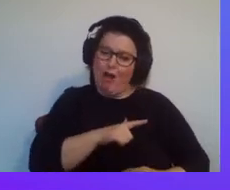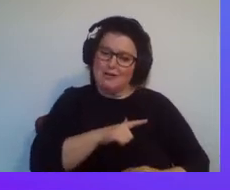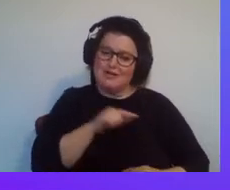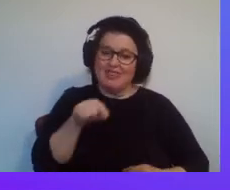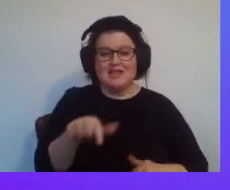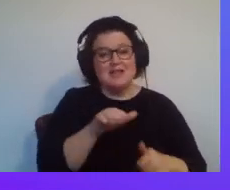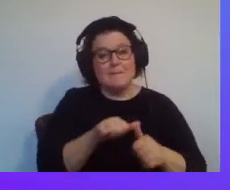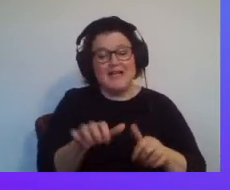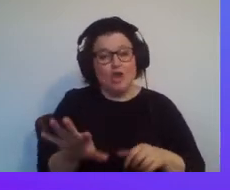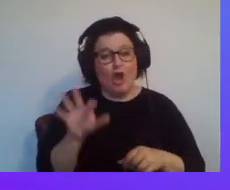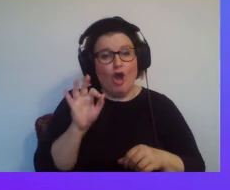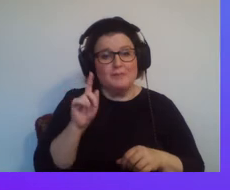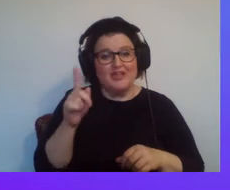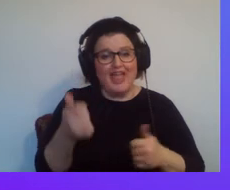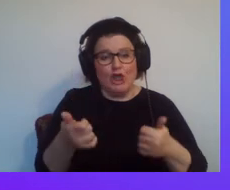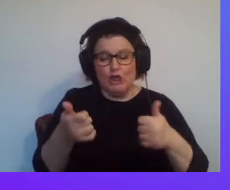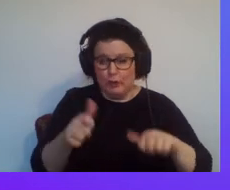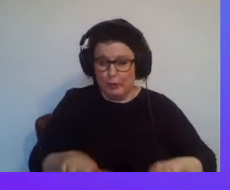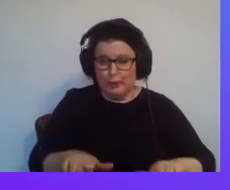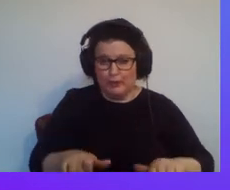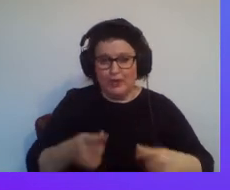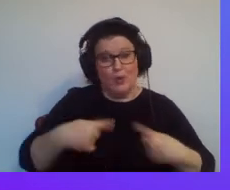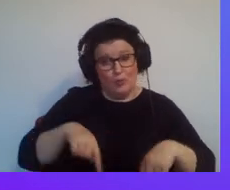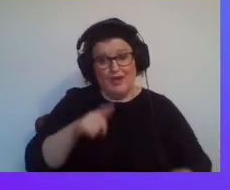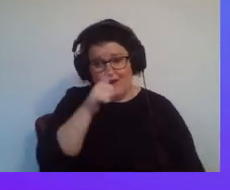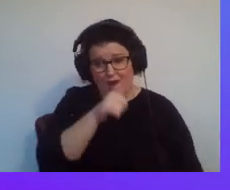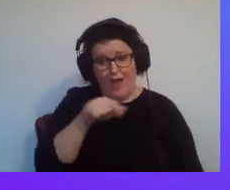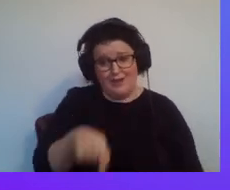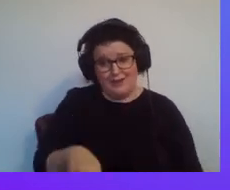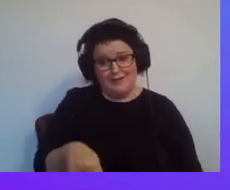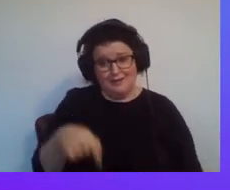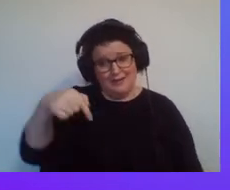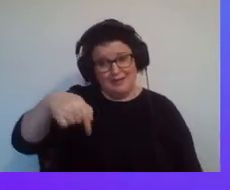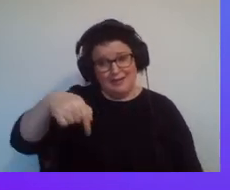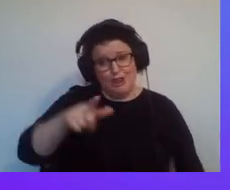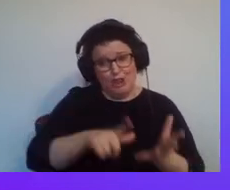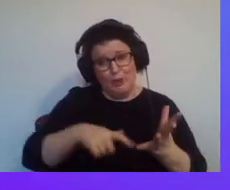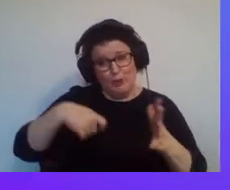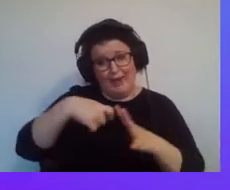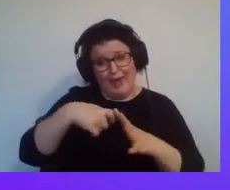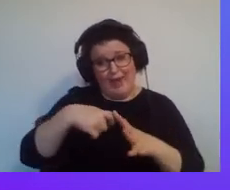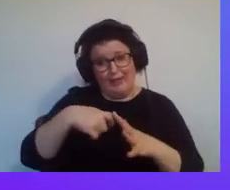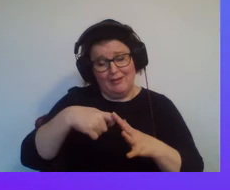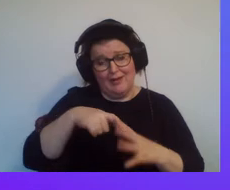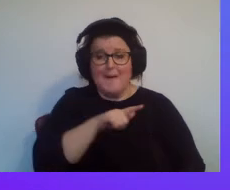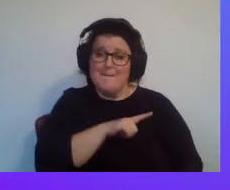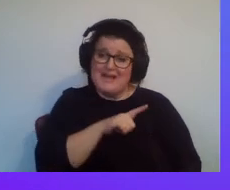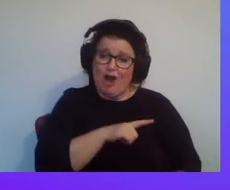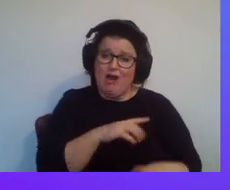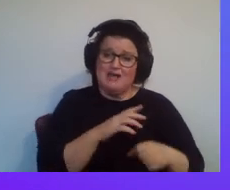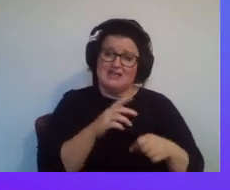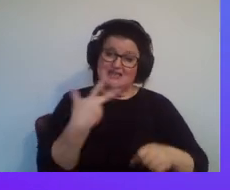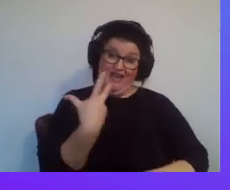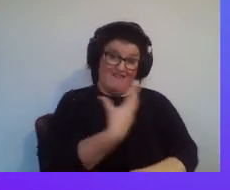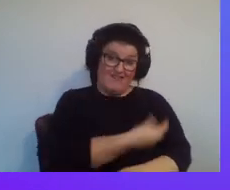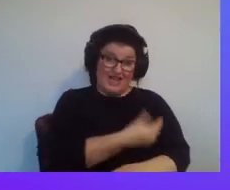opportunity. And we are so lucky to be in Britain because we've had the first opportunity. We've had drugs that have been developed here. We have drugs